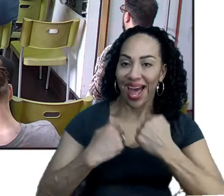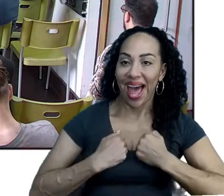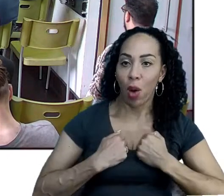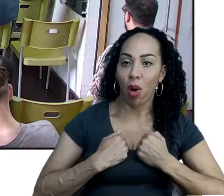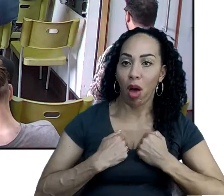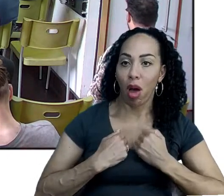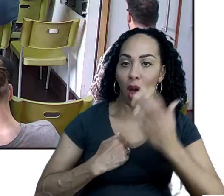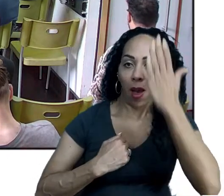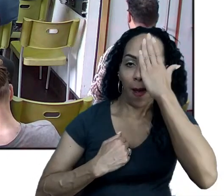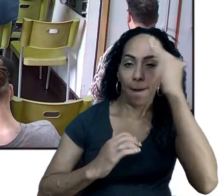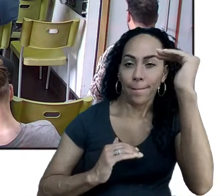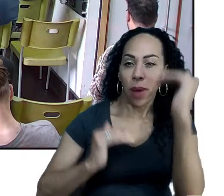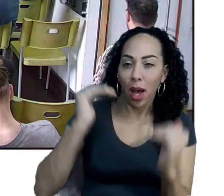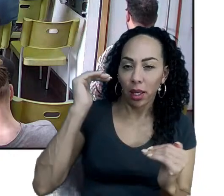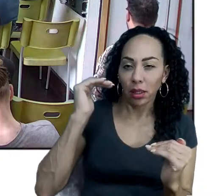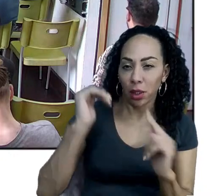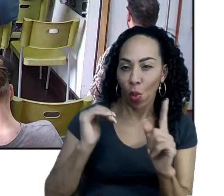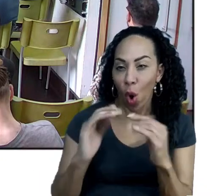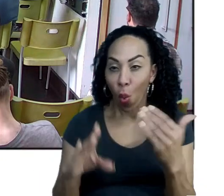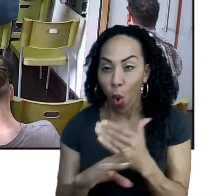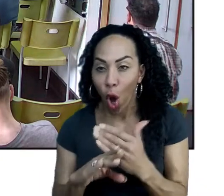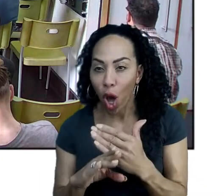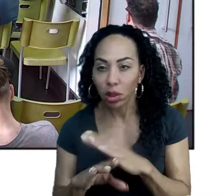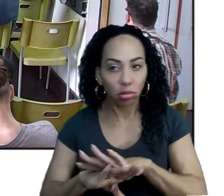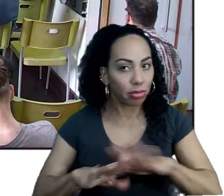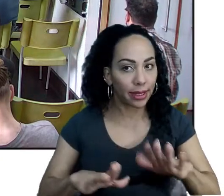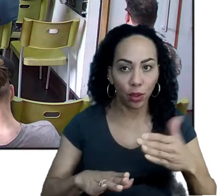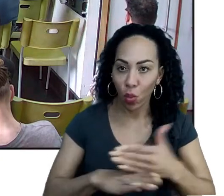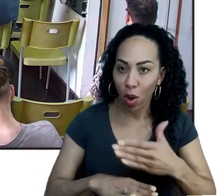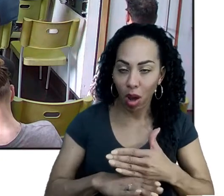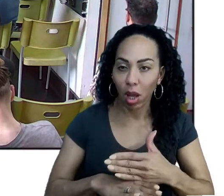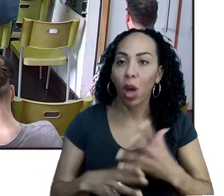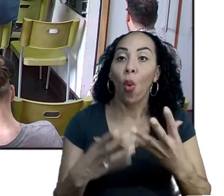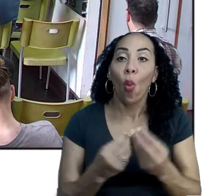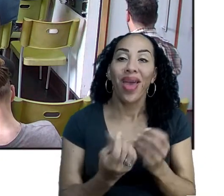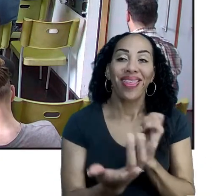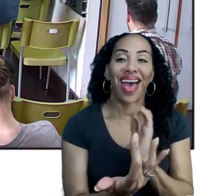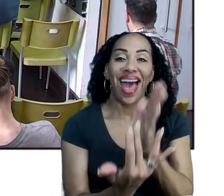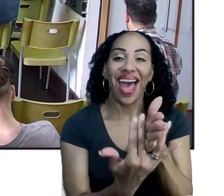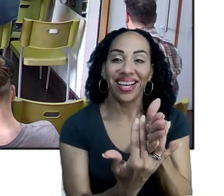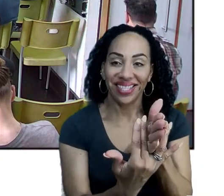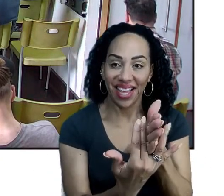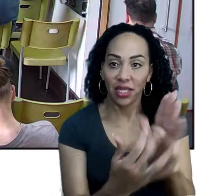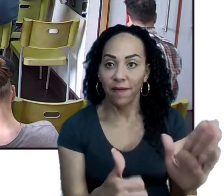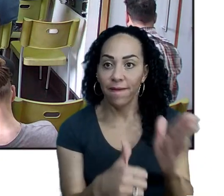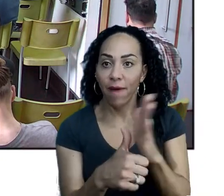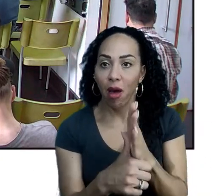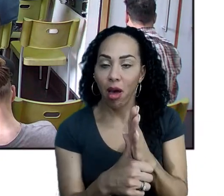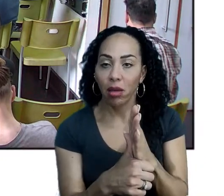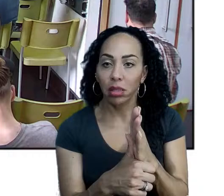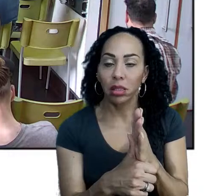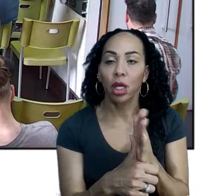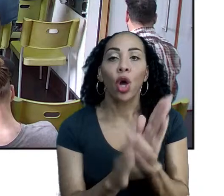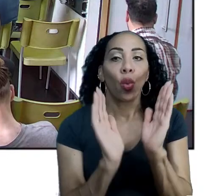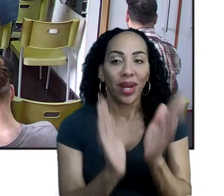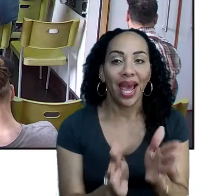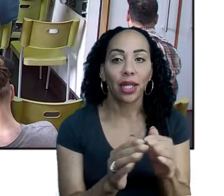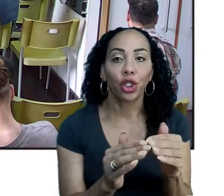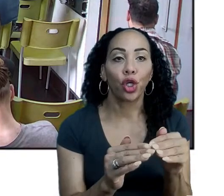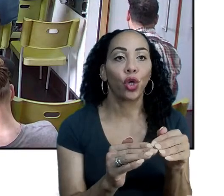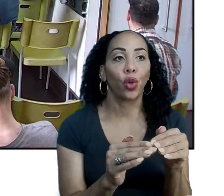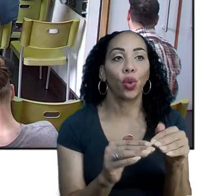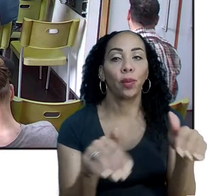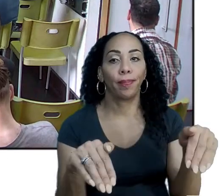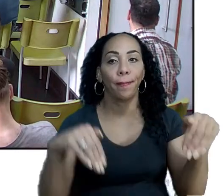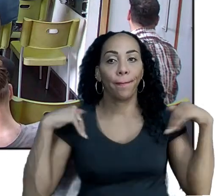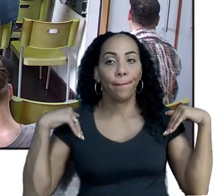With the Access First design, it was about taking one step back and listening much more holistically to different